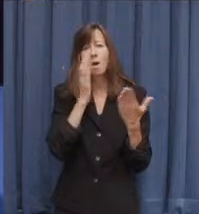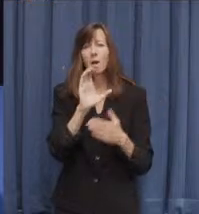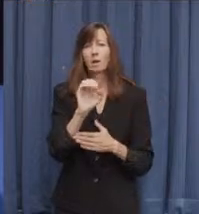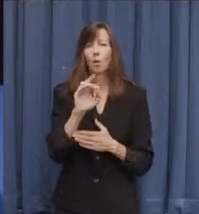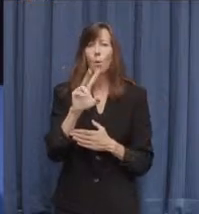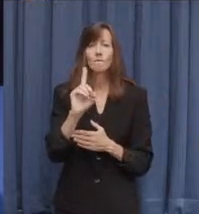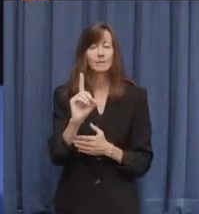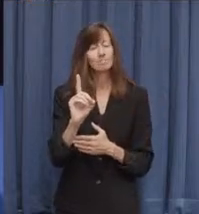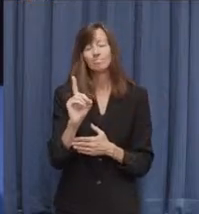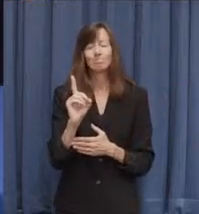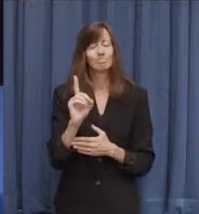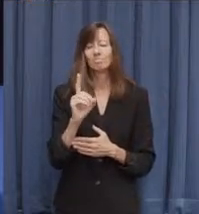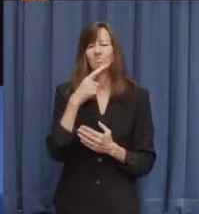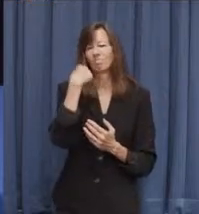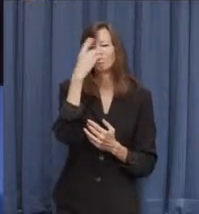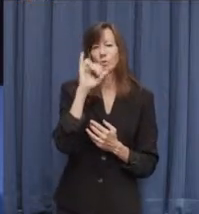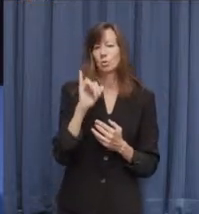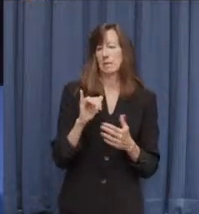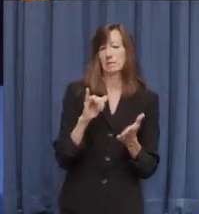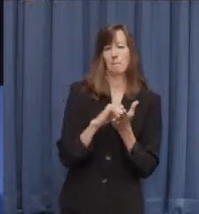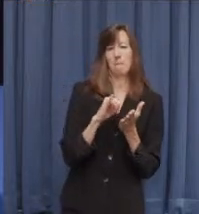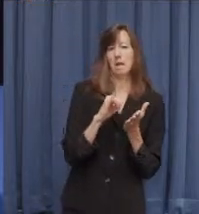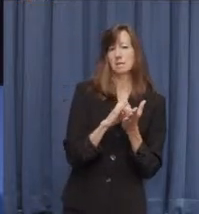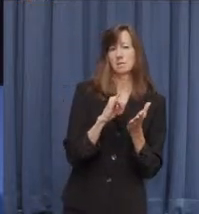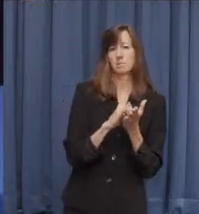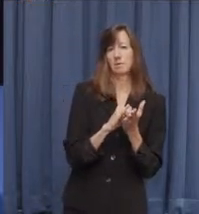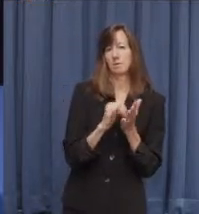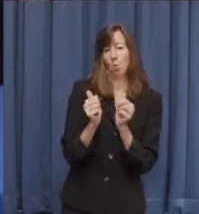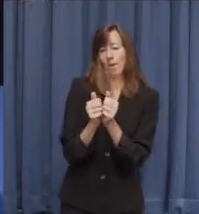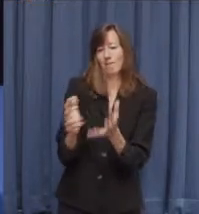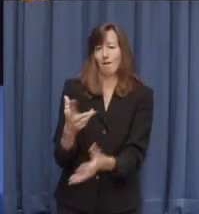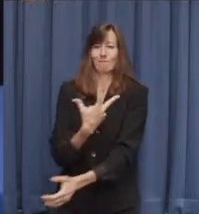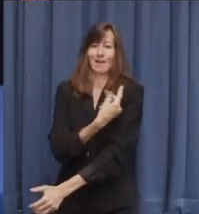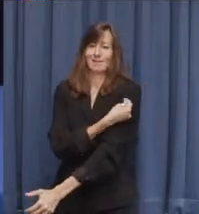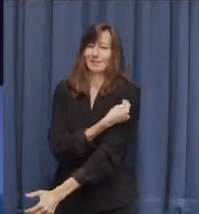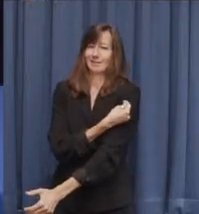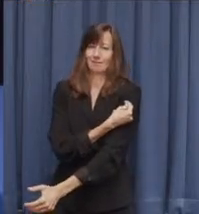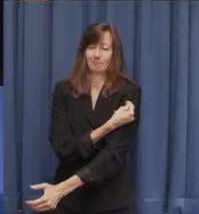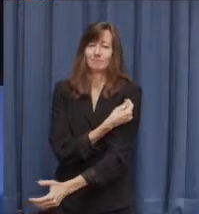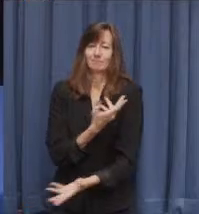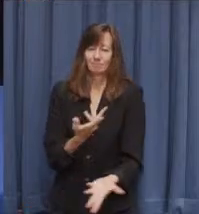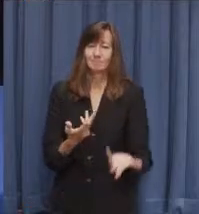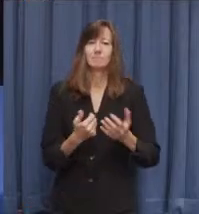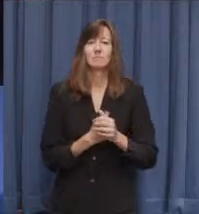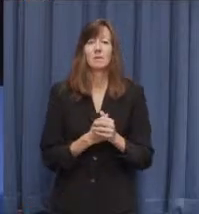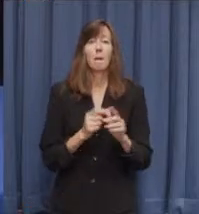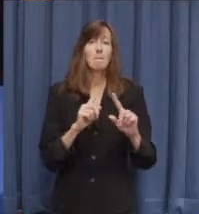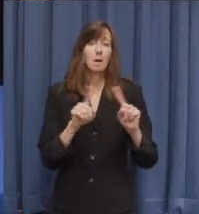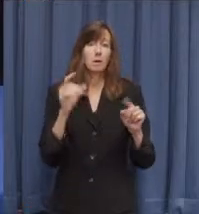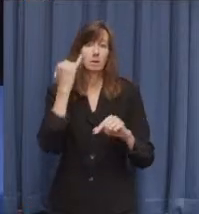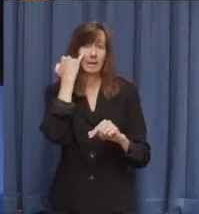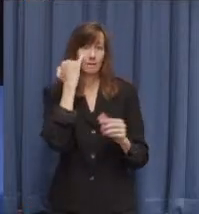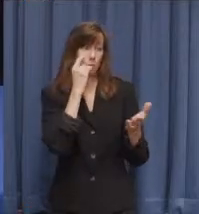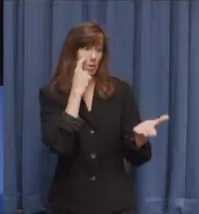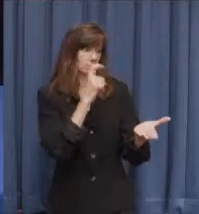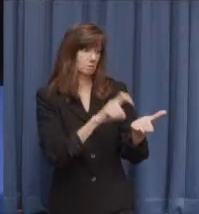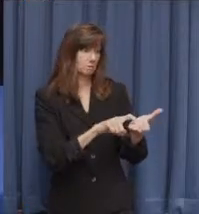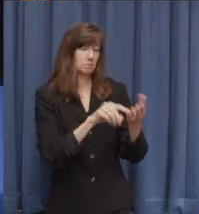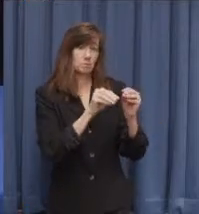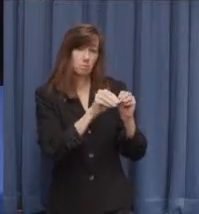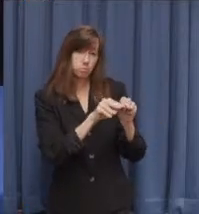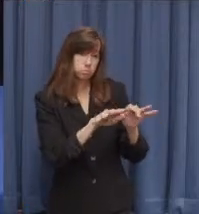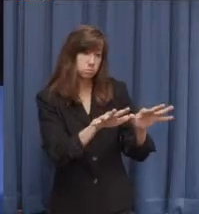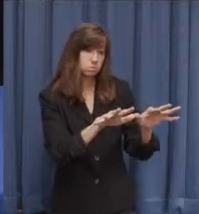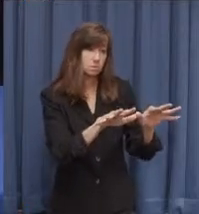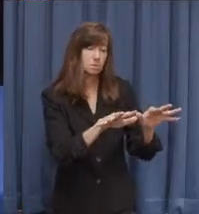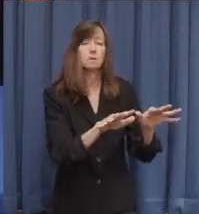vaccine. But that when we do have these small pockets, we're going to quickly detect them. We're going to and then initiate that rapid